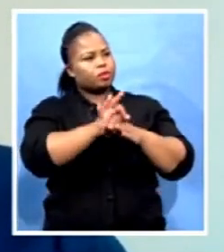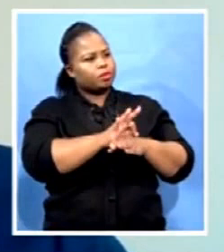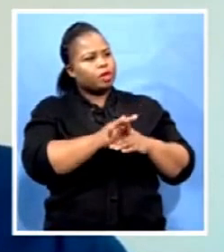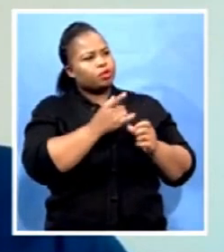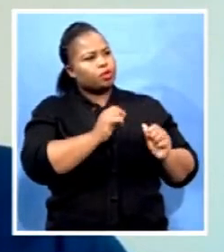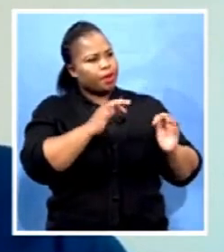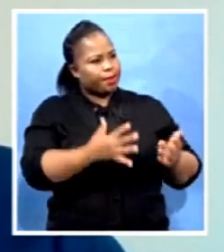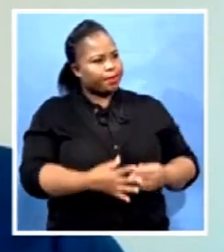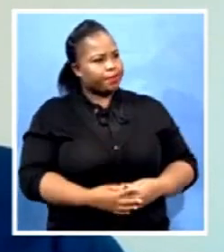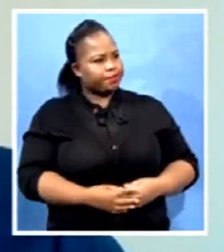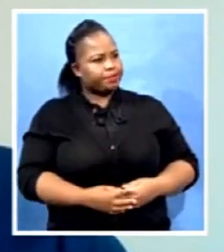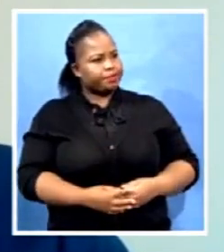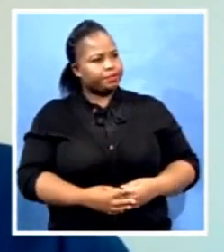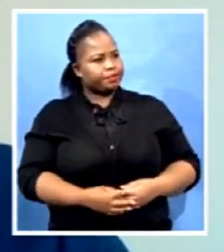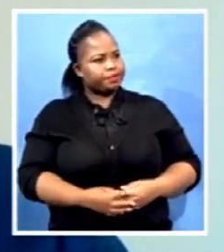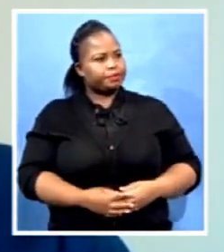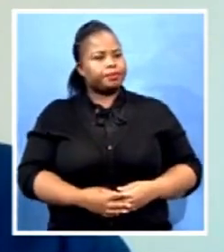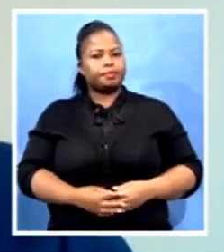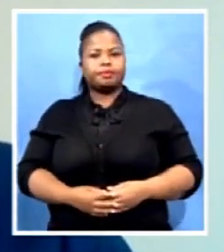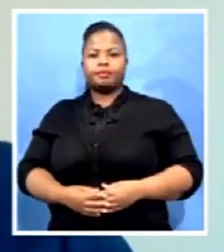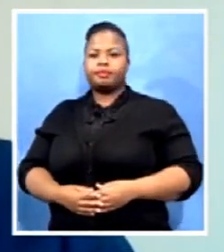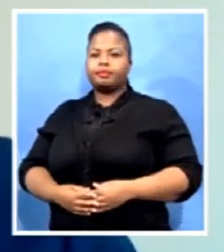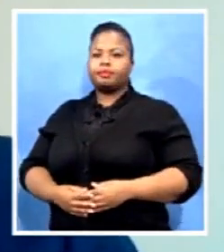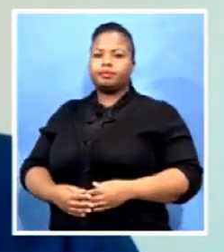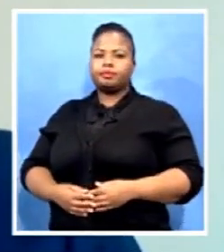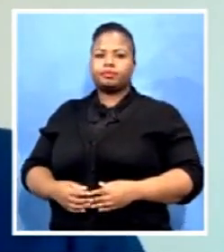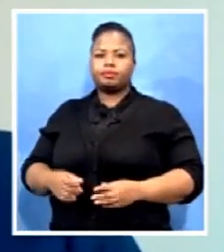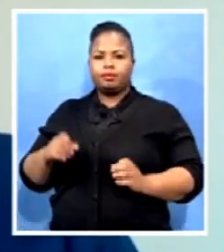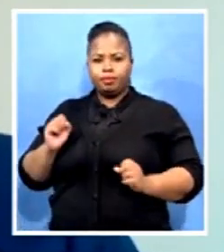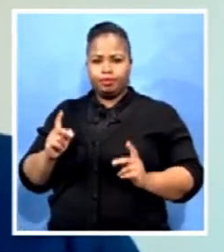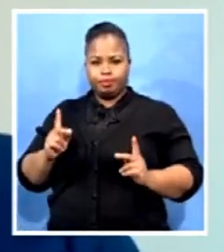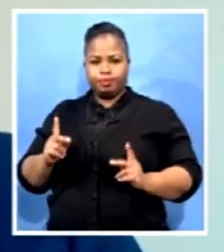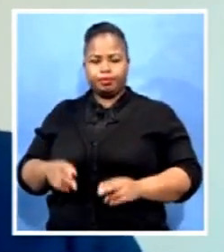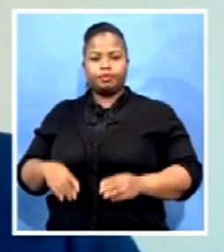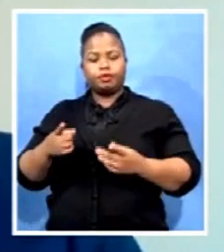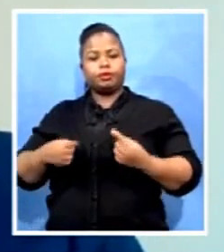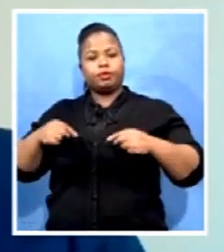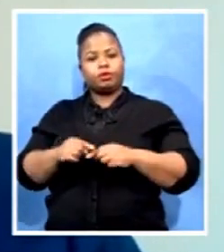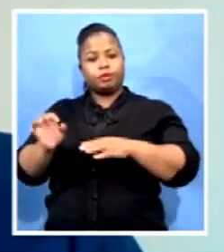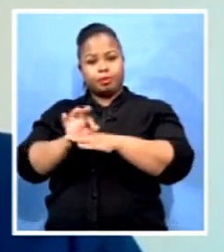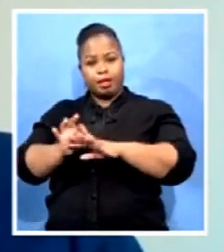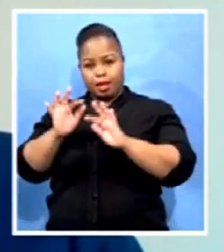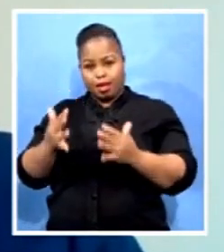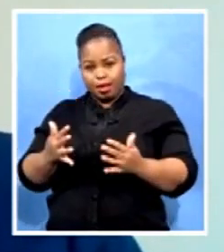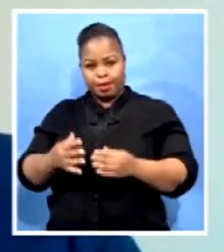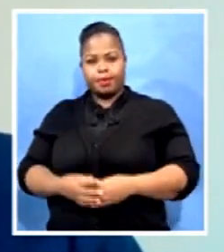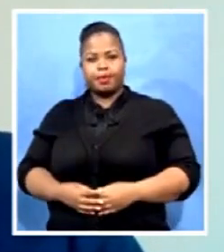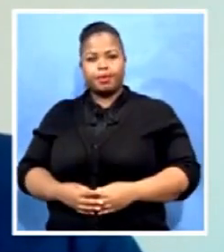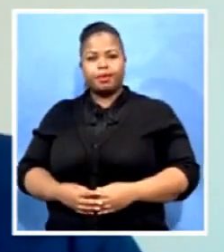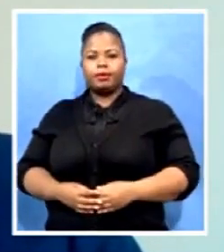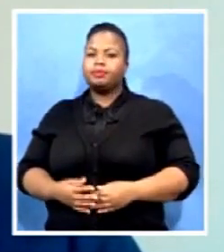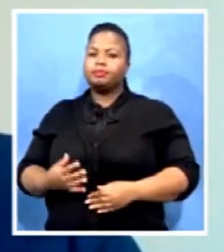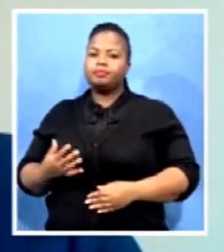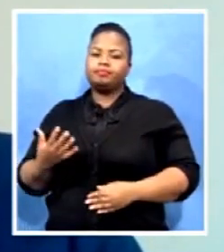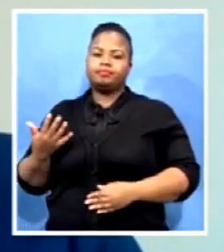All right. This is how we're planning to do. We've got a plan in place. This is what we're going to do is that